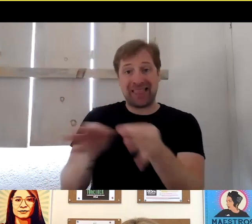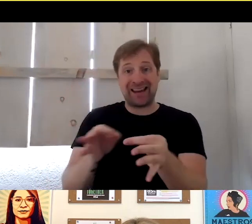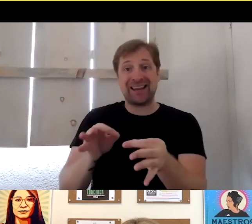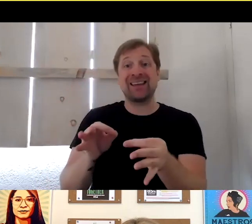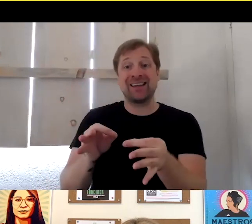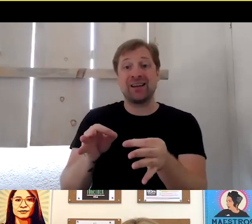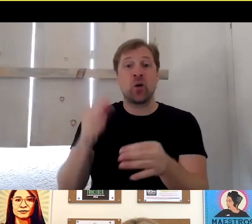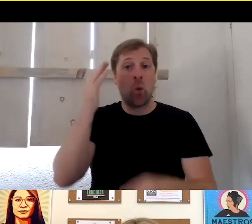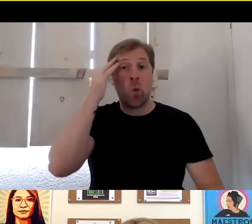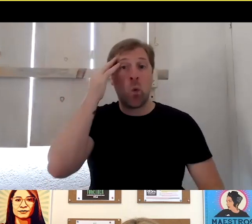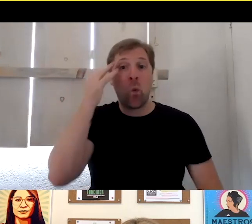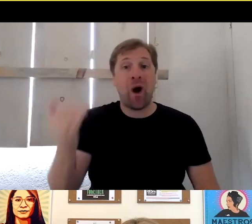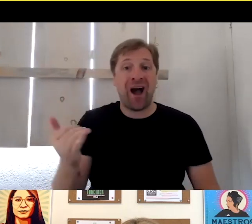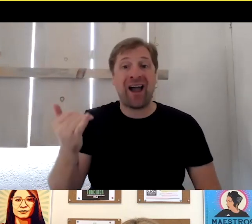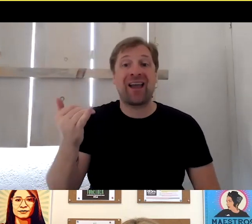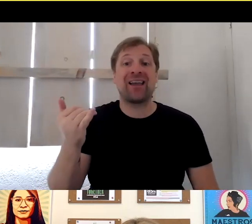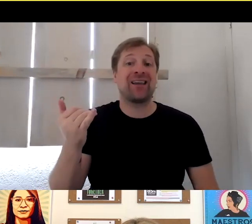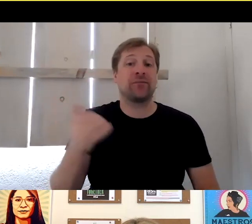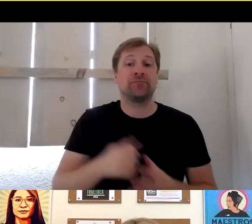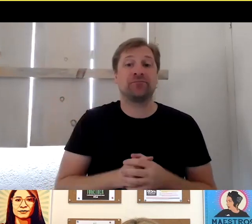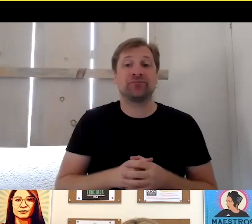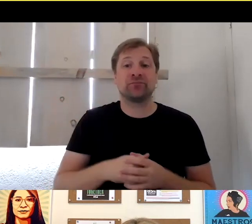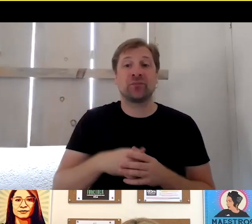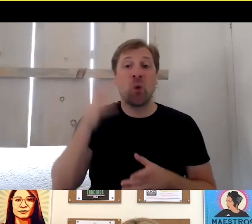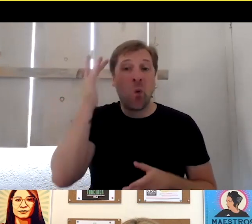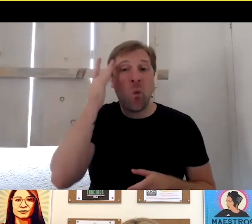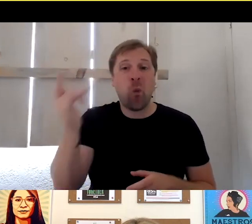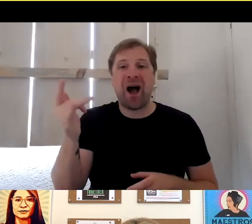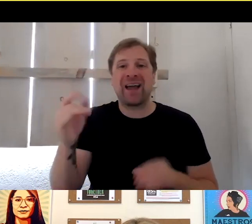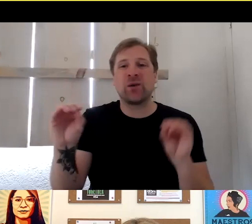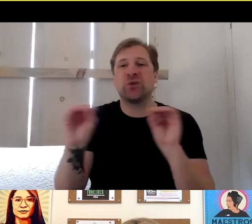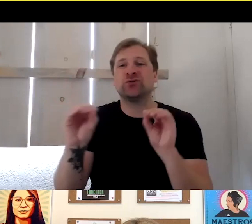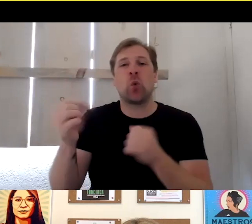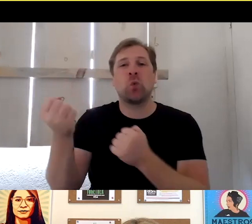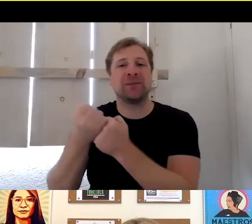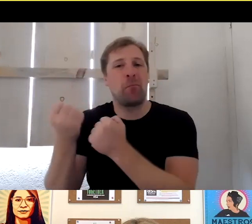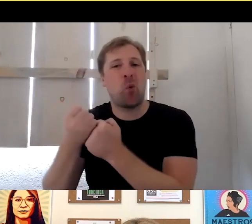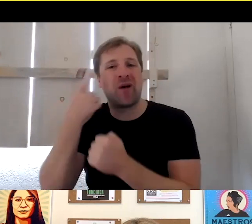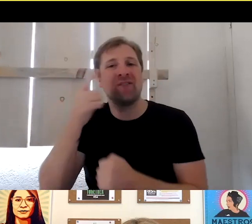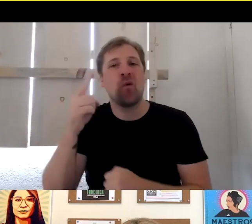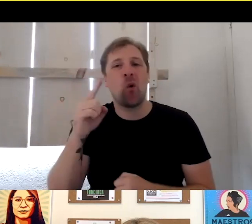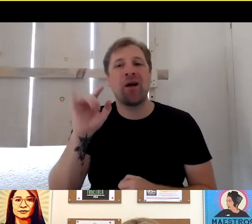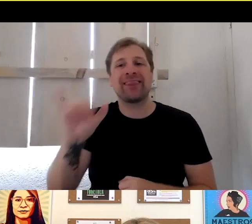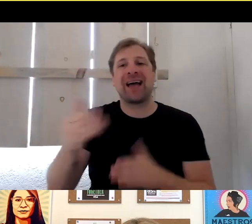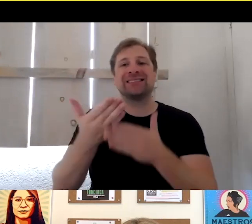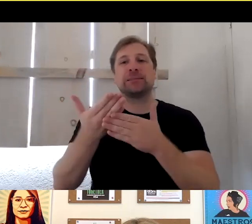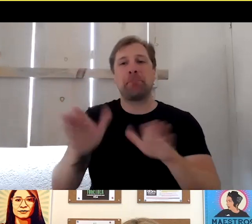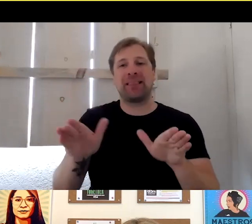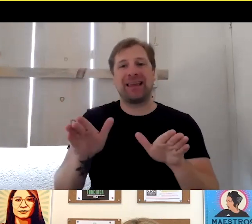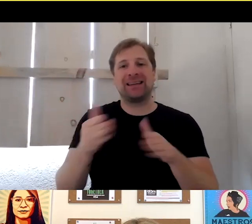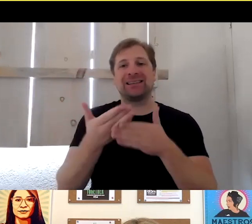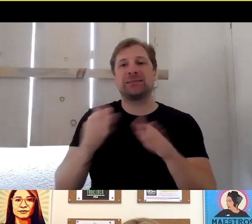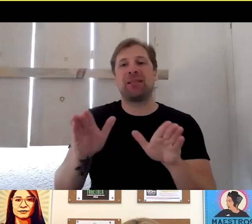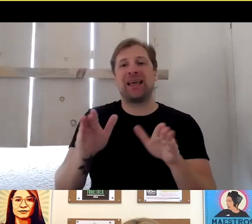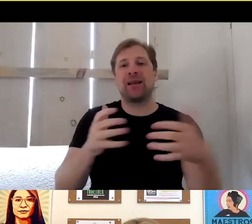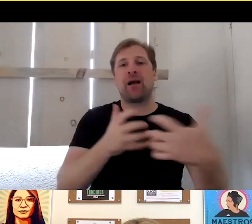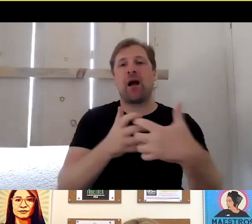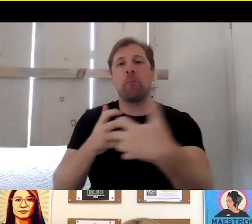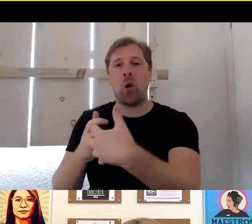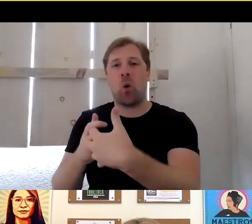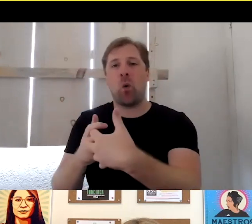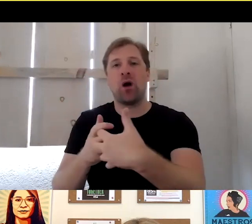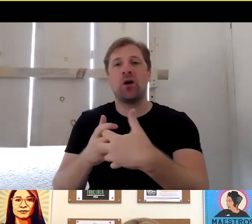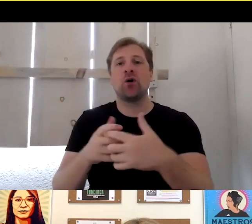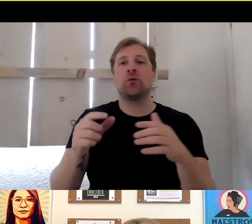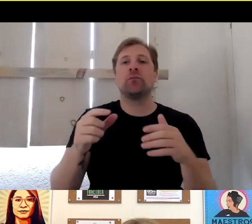member why there was no support for your split combo grade